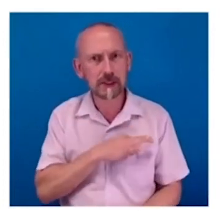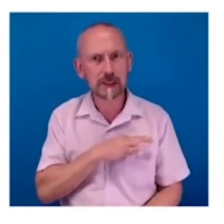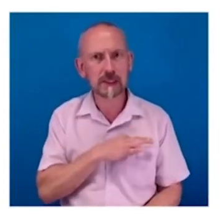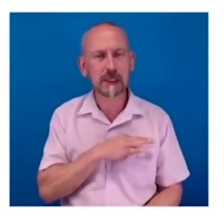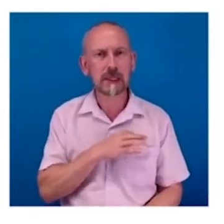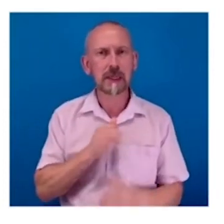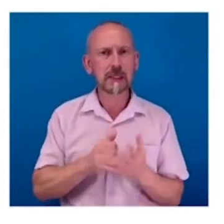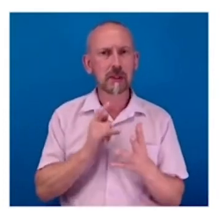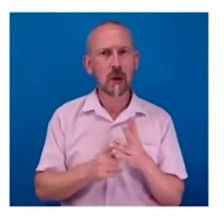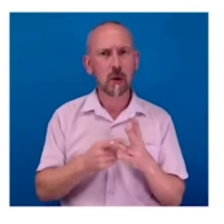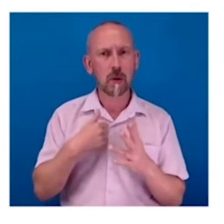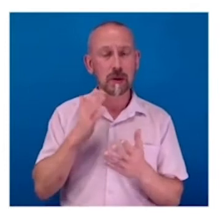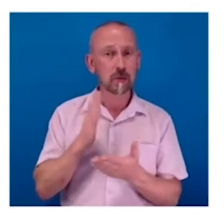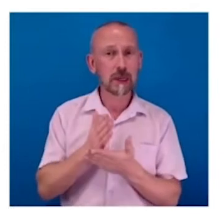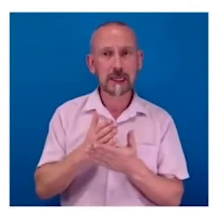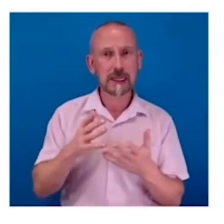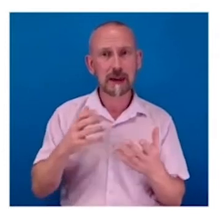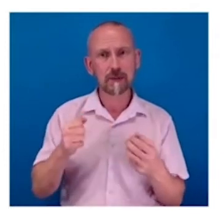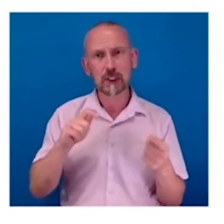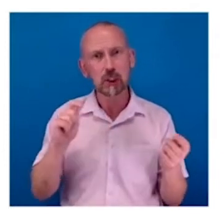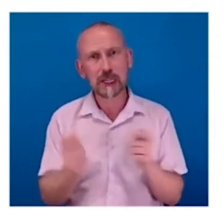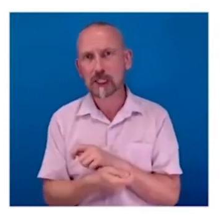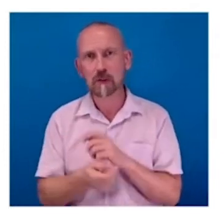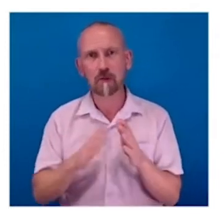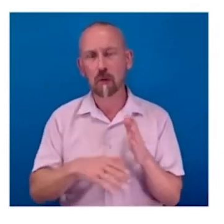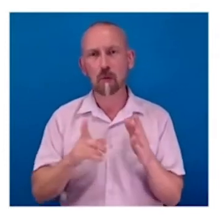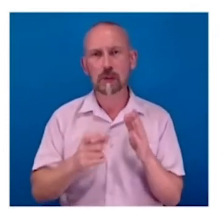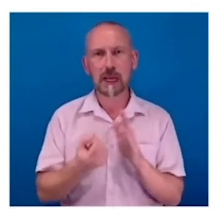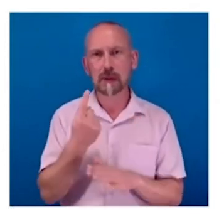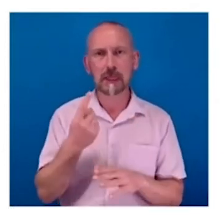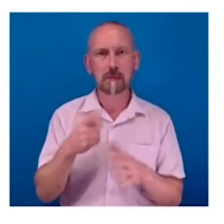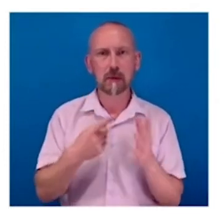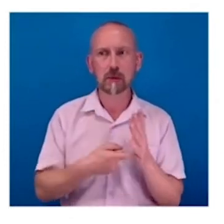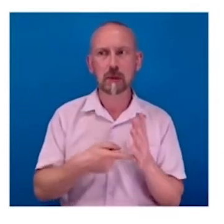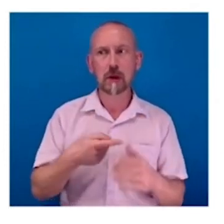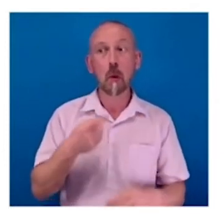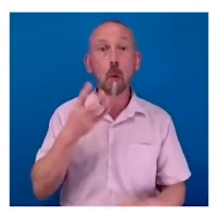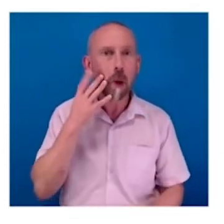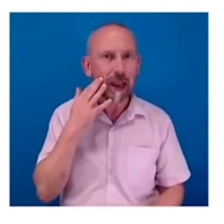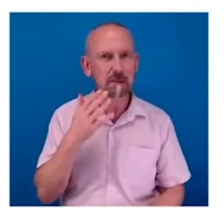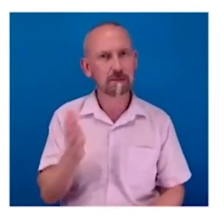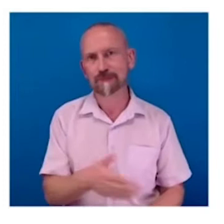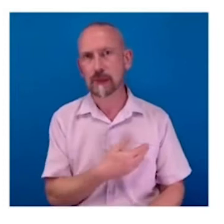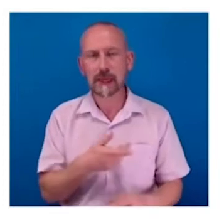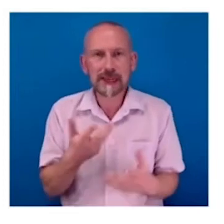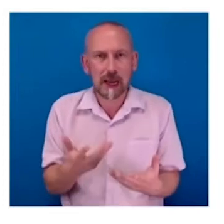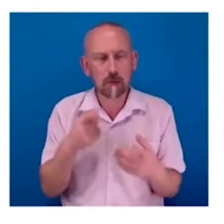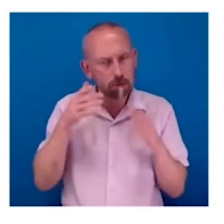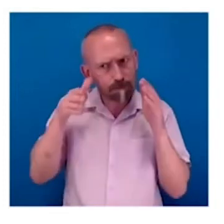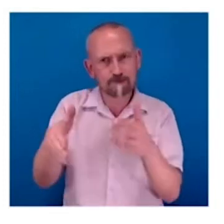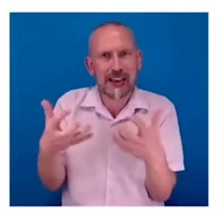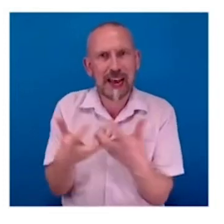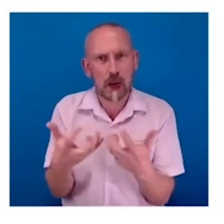externally, is really moved from the why from the when to a how. How do we do this?